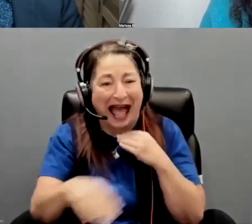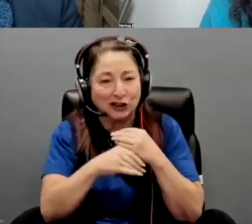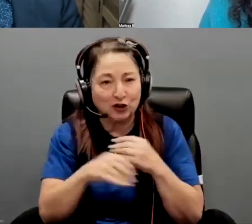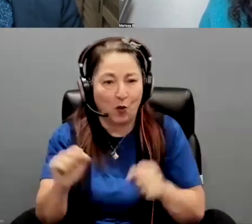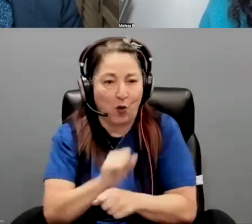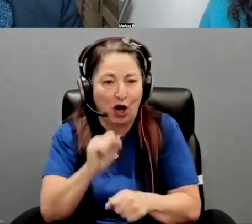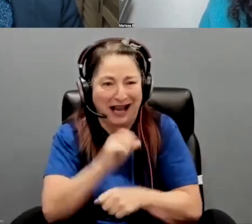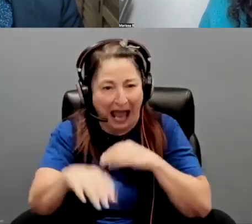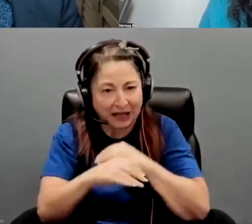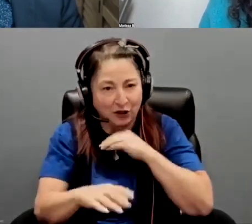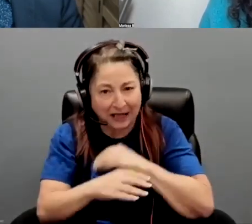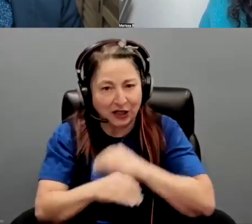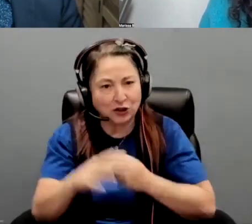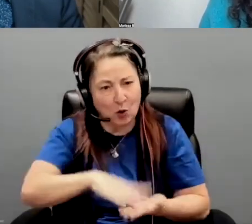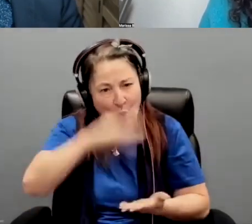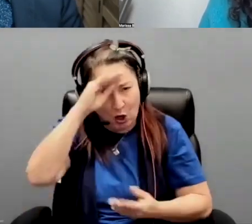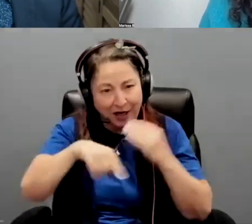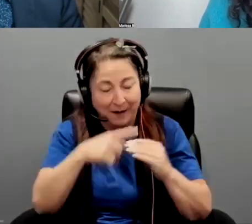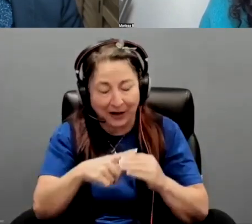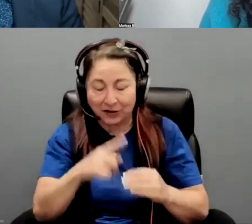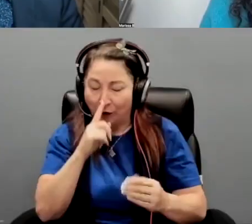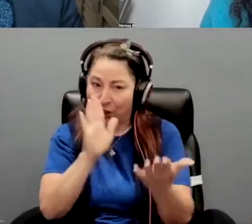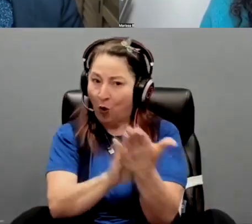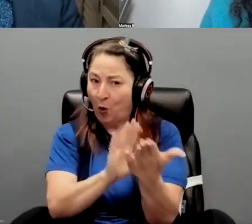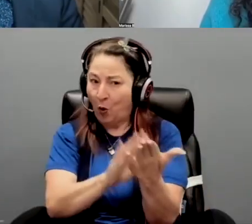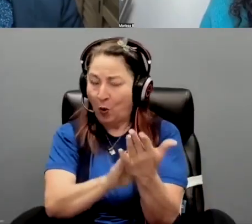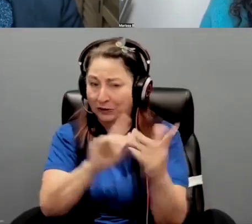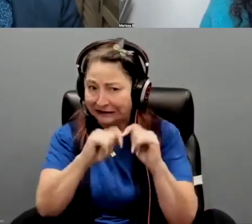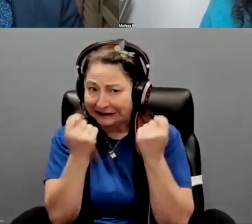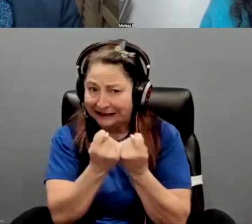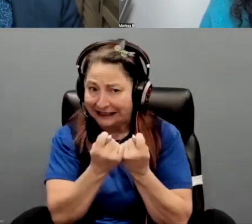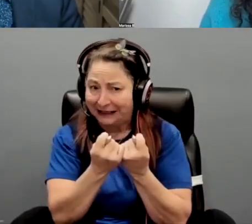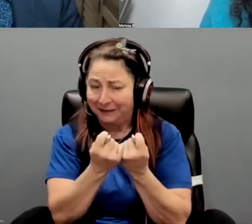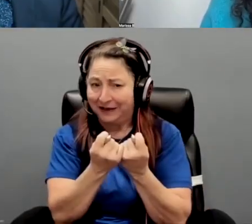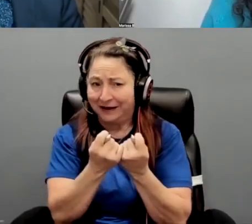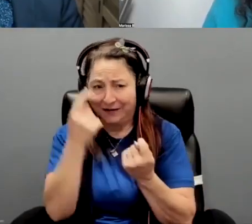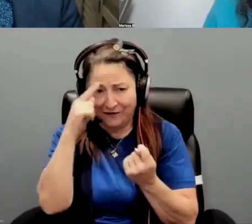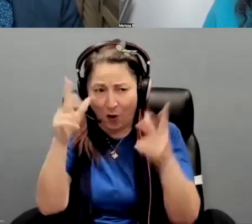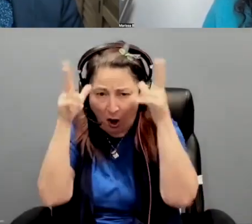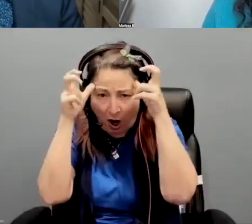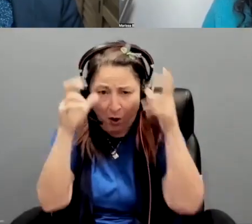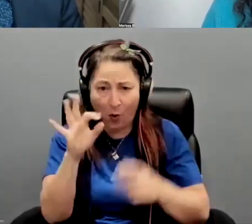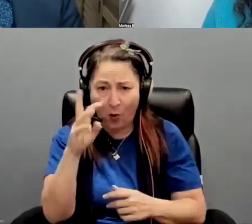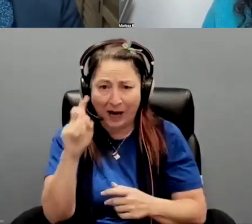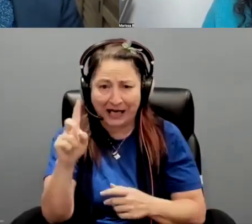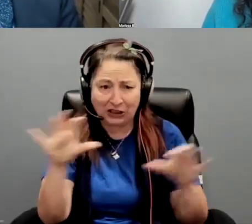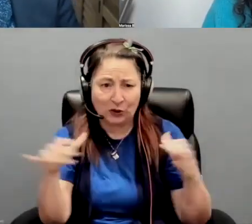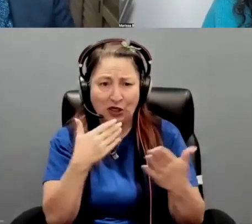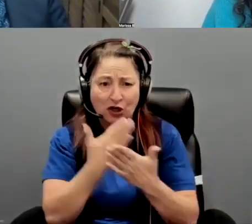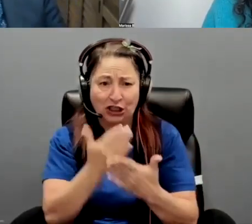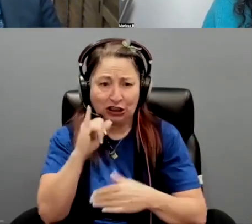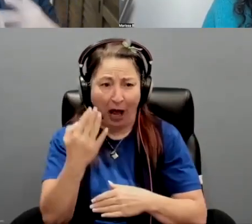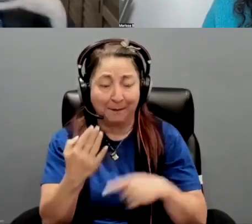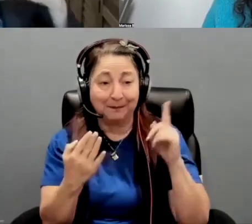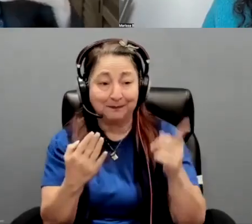So I really commend the team over there for doing such a great job in terms of that. Yeah. And